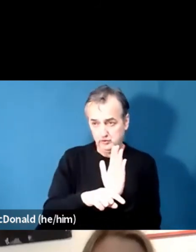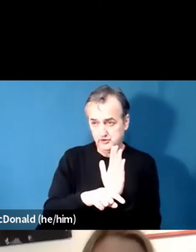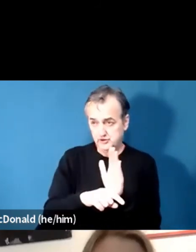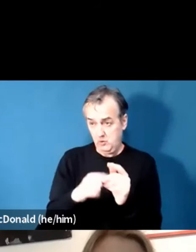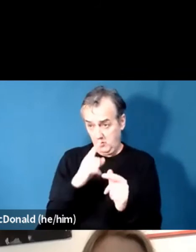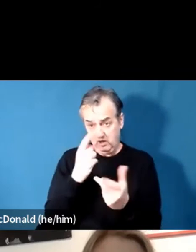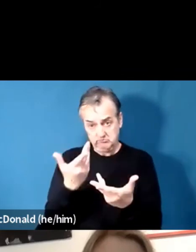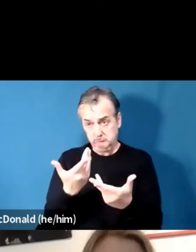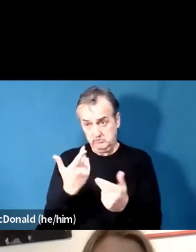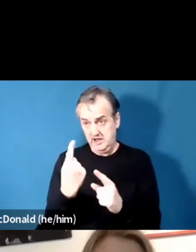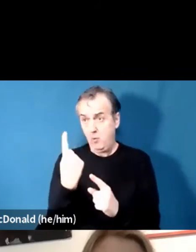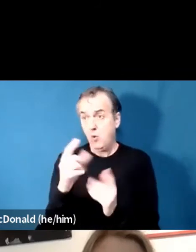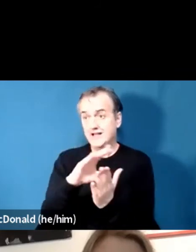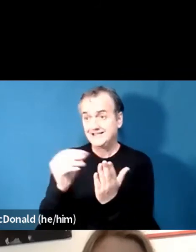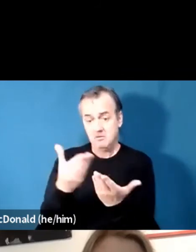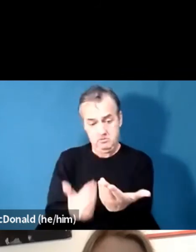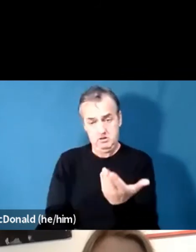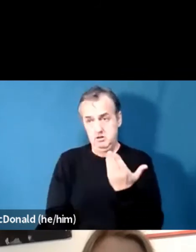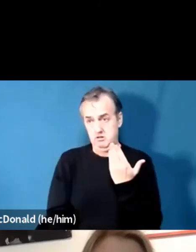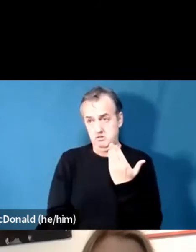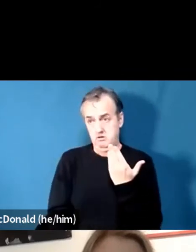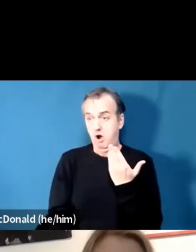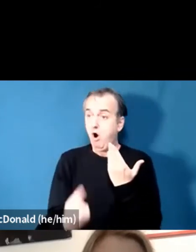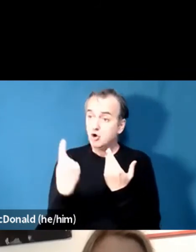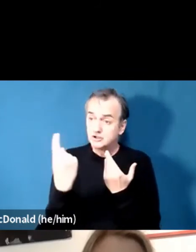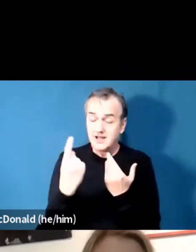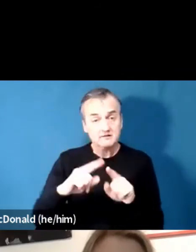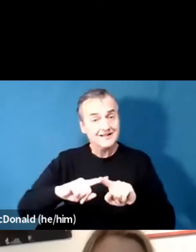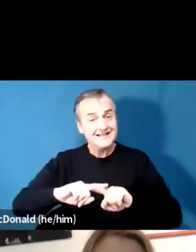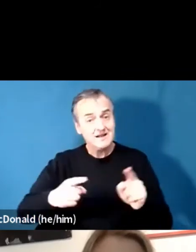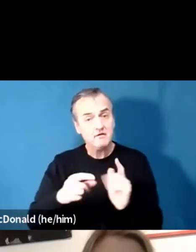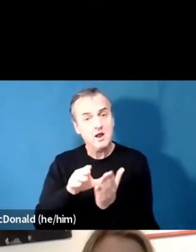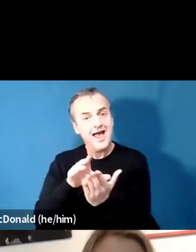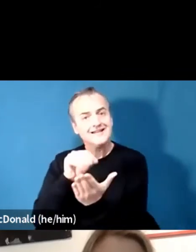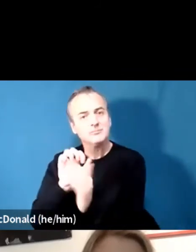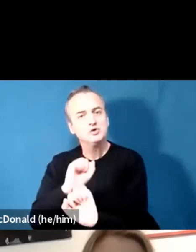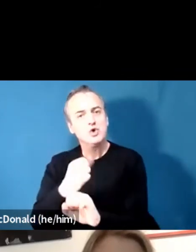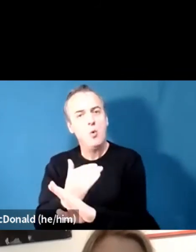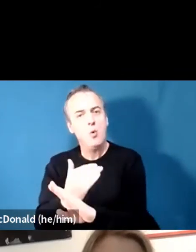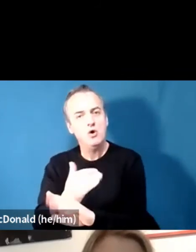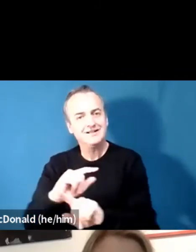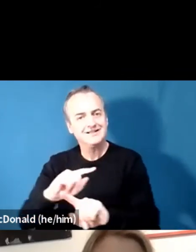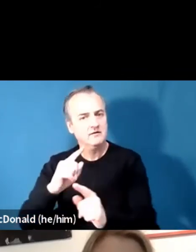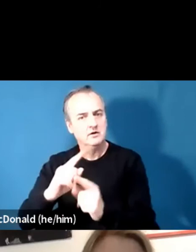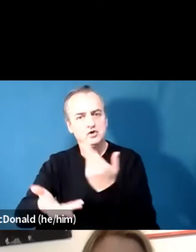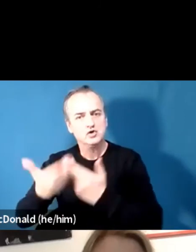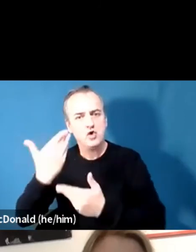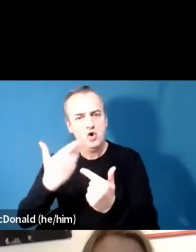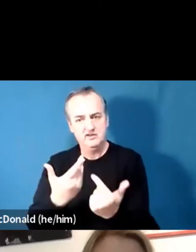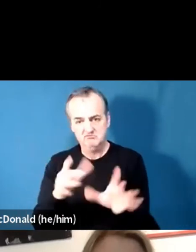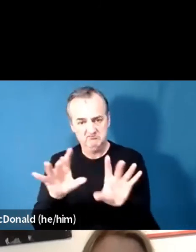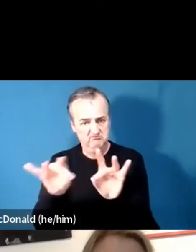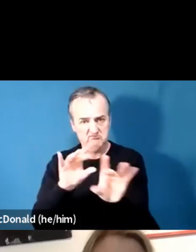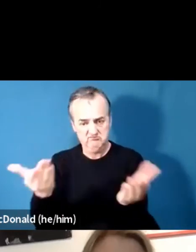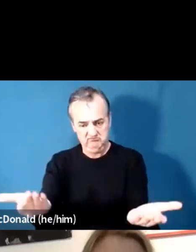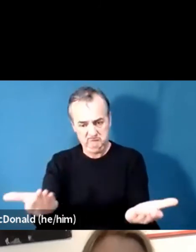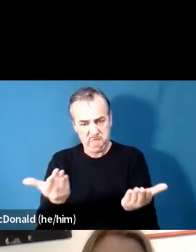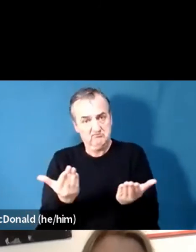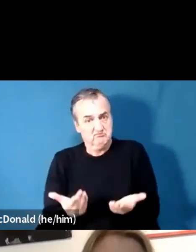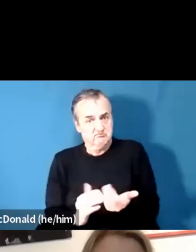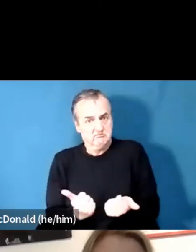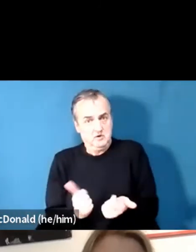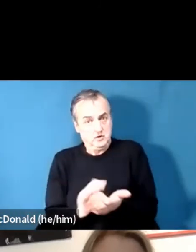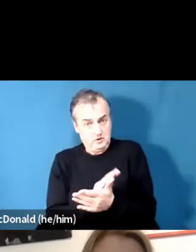accepted. For us, it's about what you think best reflects your voice. And if you've got kind of, say, two or three